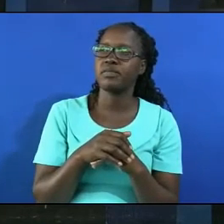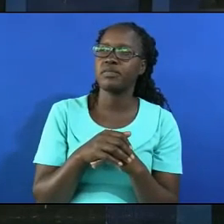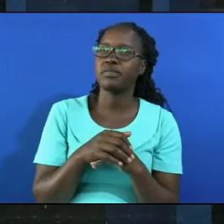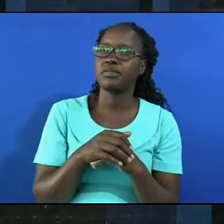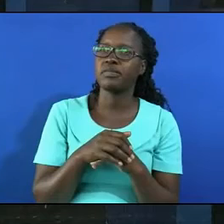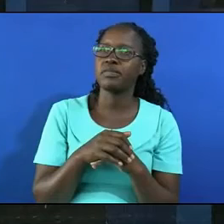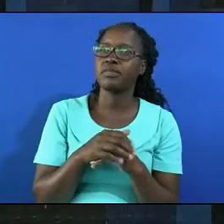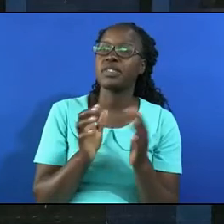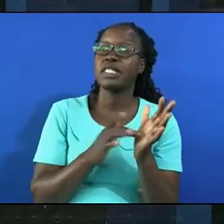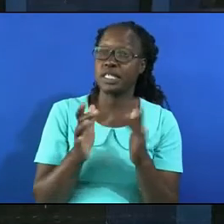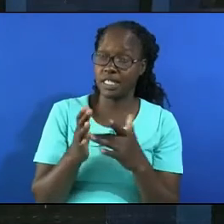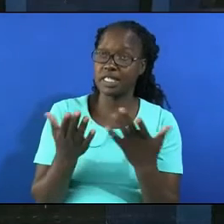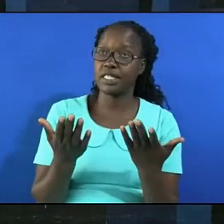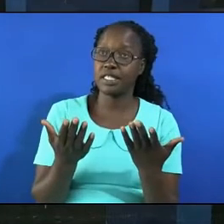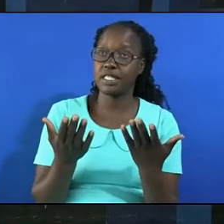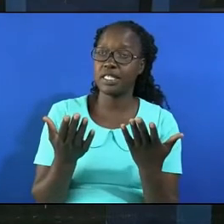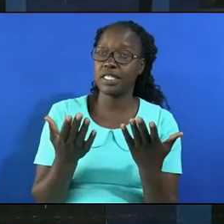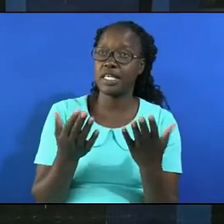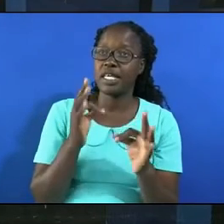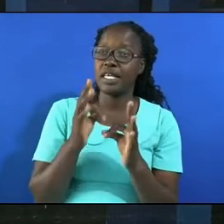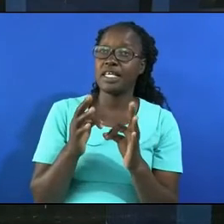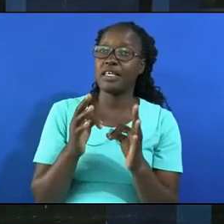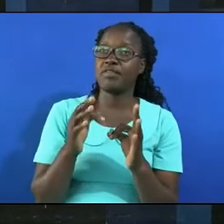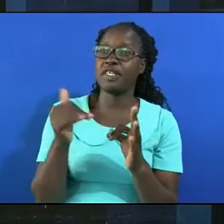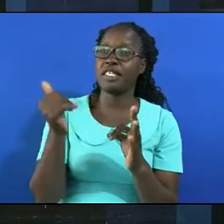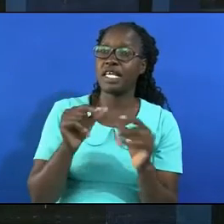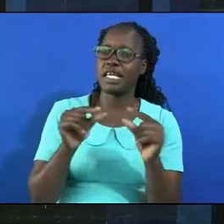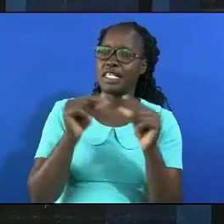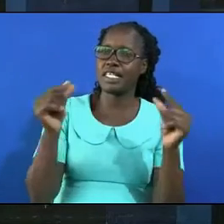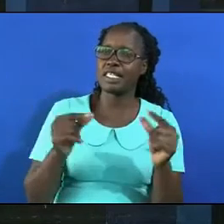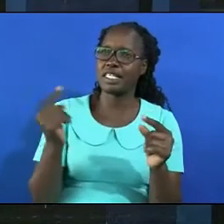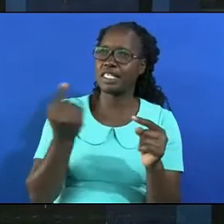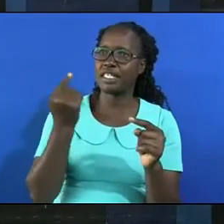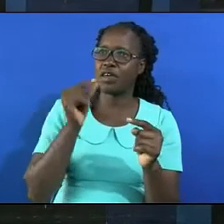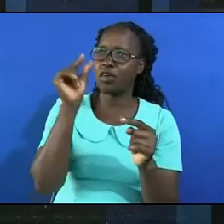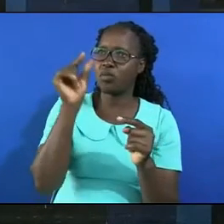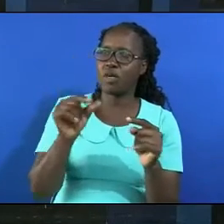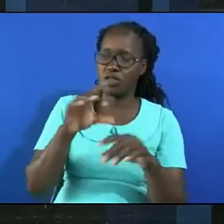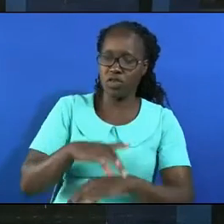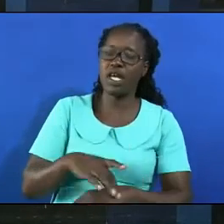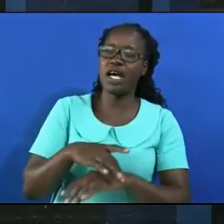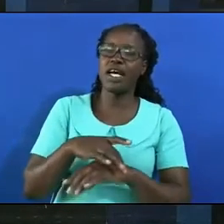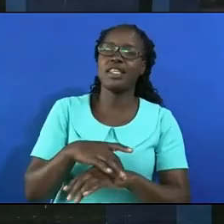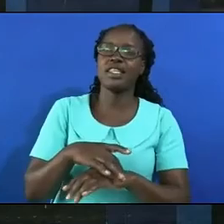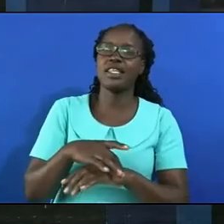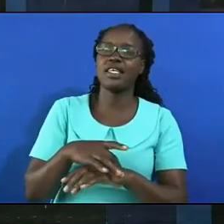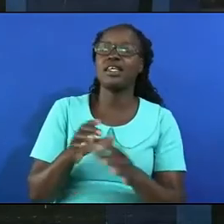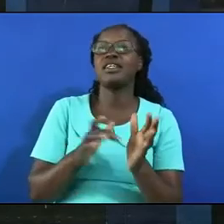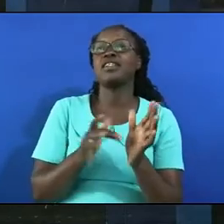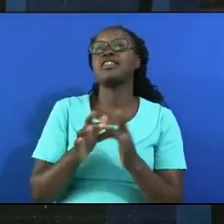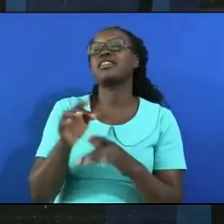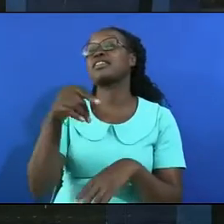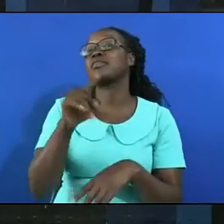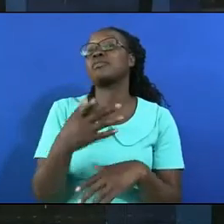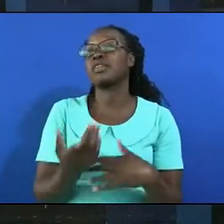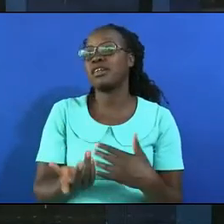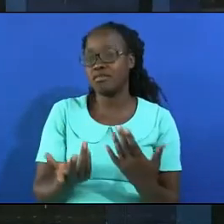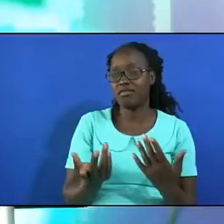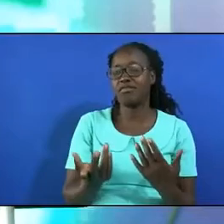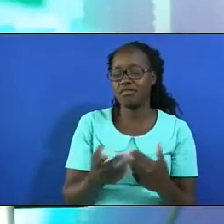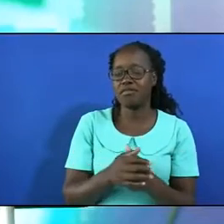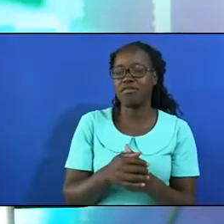let's talk about Jesus. If there is any greatest single person on earth, it is Jesus himself.